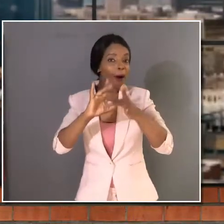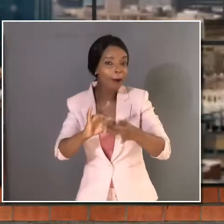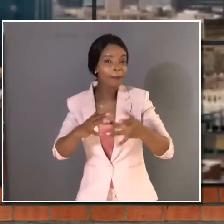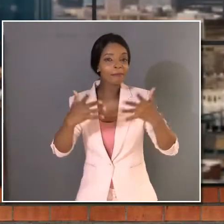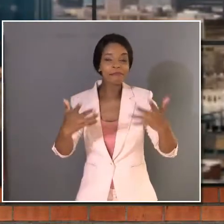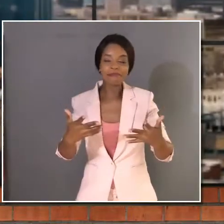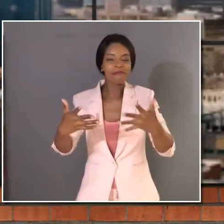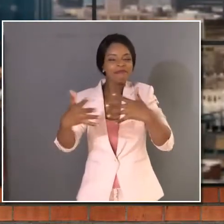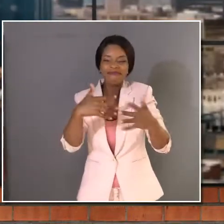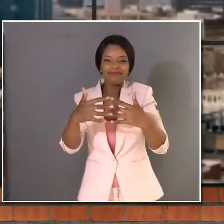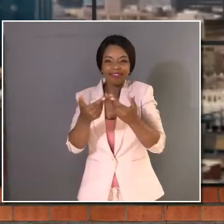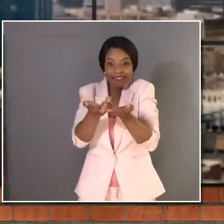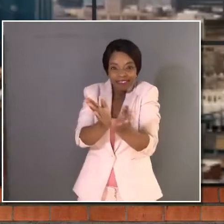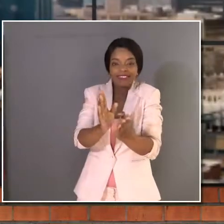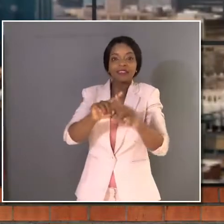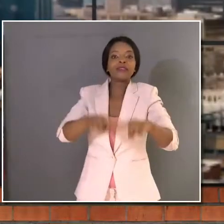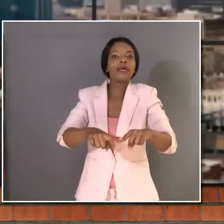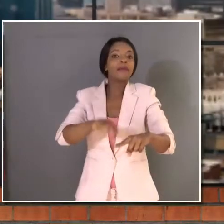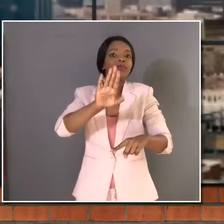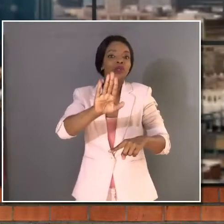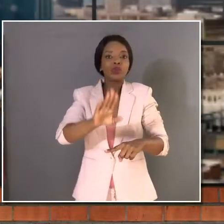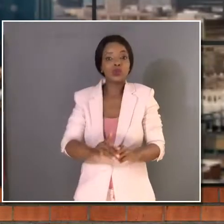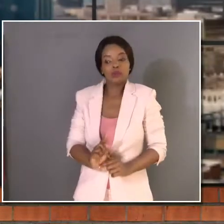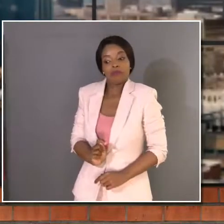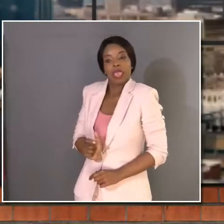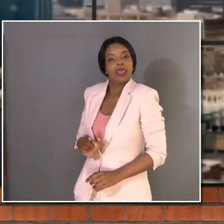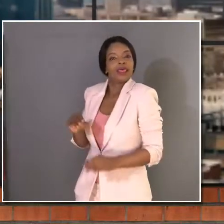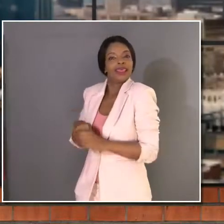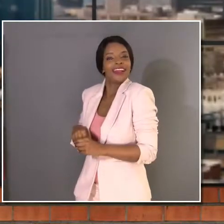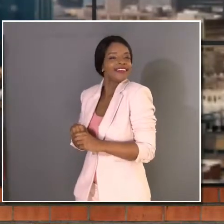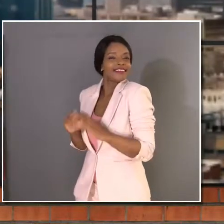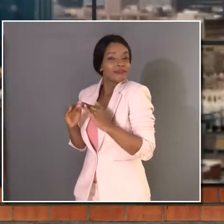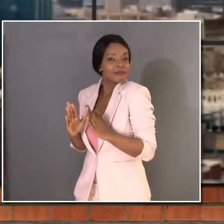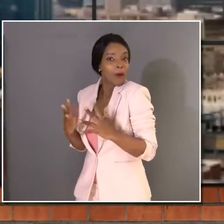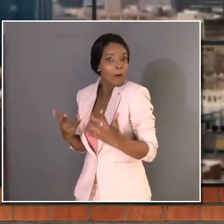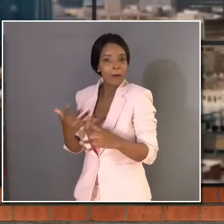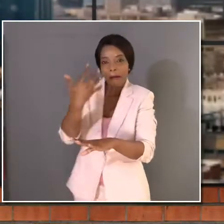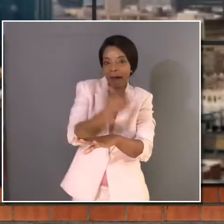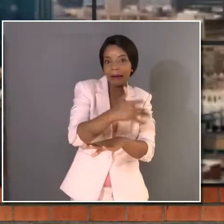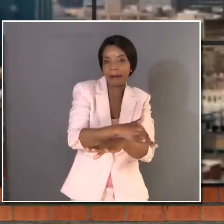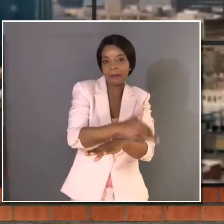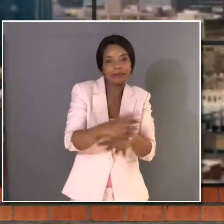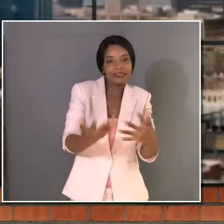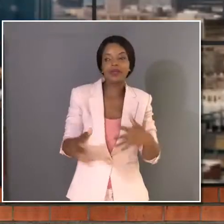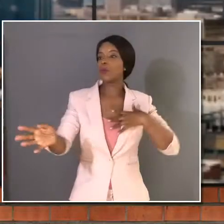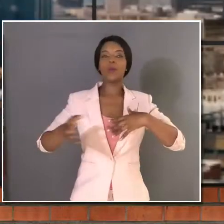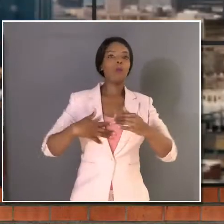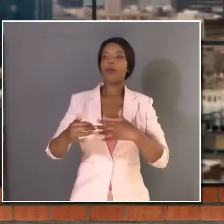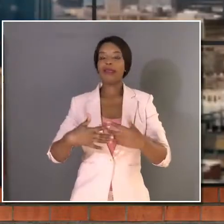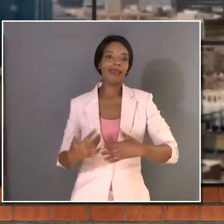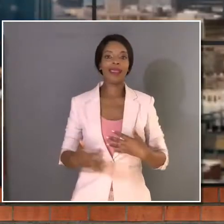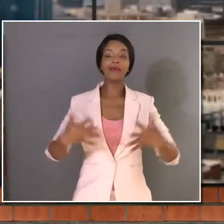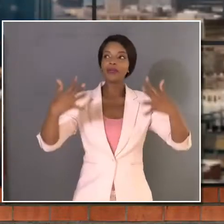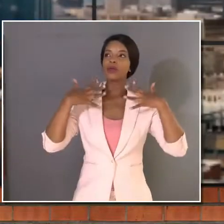for smoking, I mean, that's up to you, whether you do that inside or outside. Preferably try to do it on the balcony or somewhere where everyone else can get some